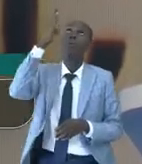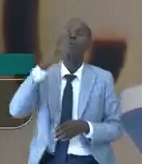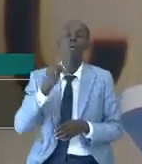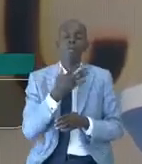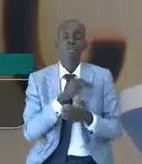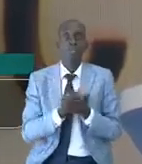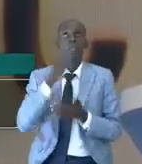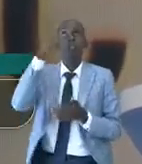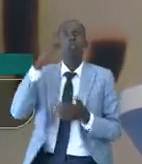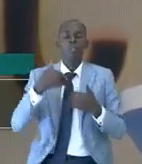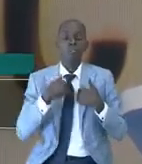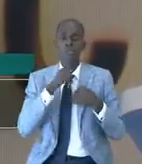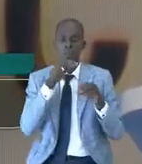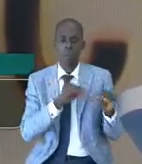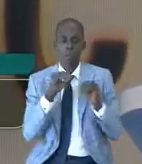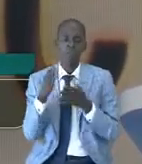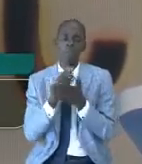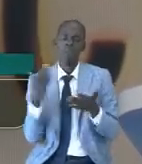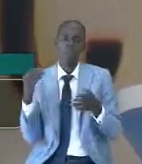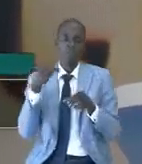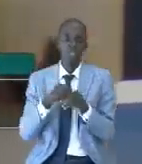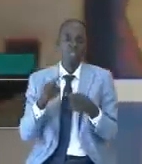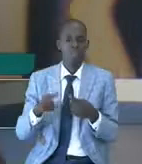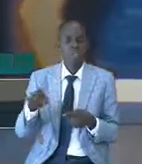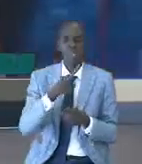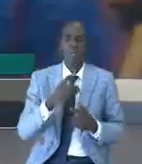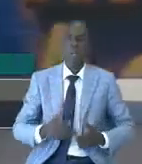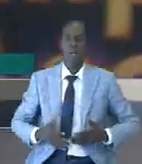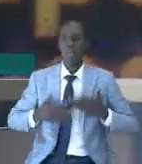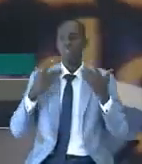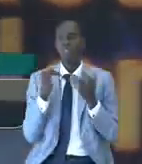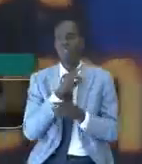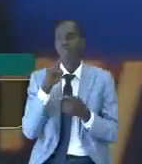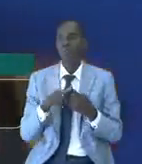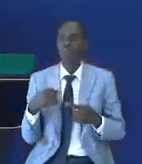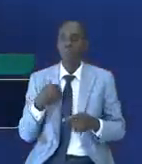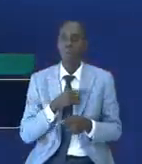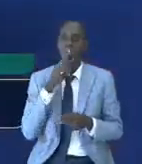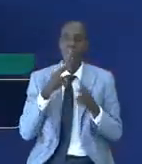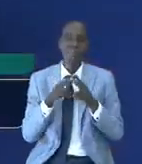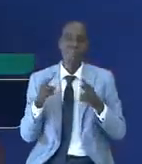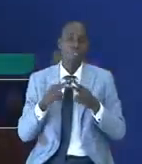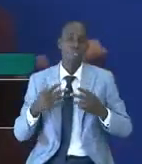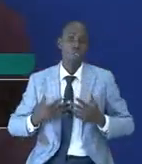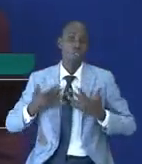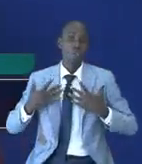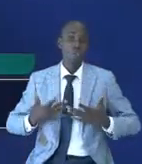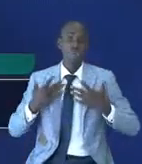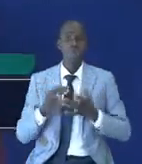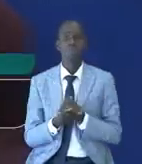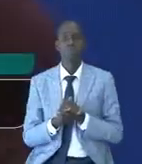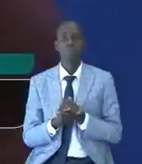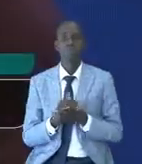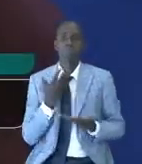put something into their lives. When we're very young, maybe you